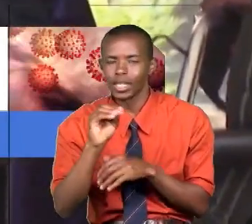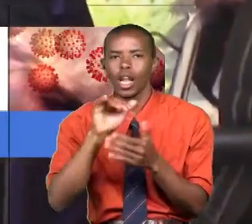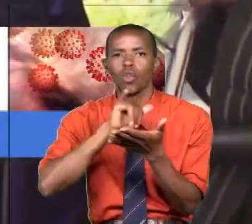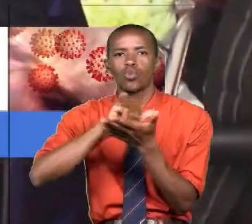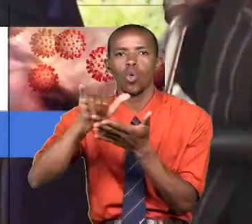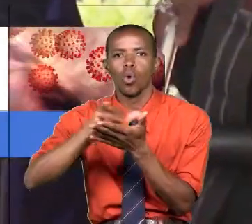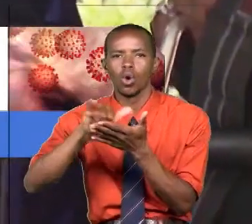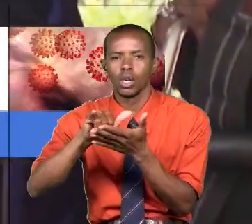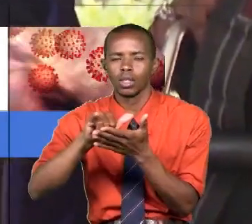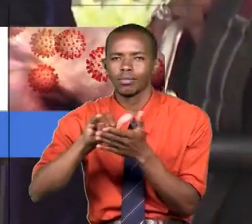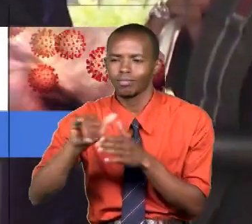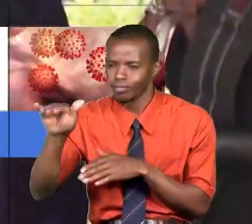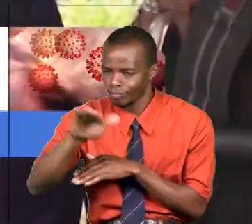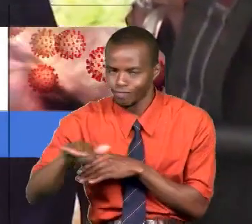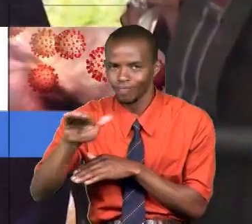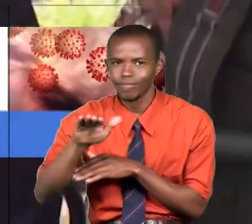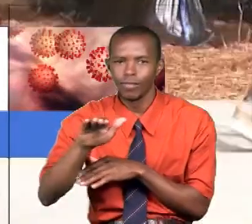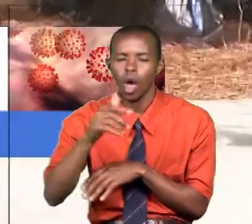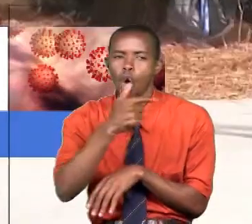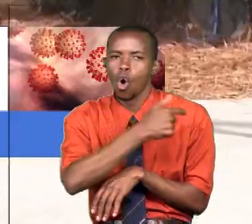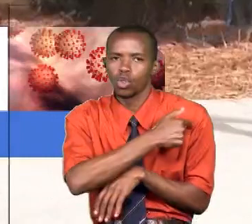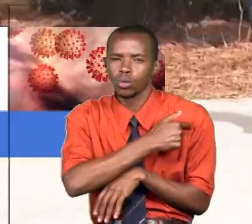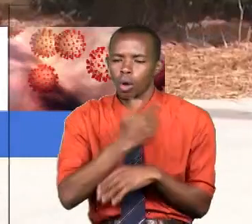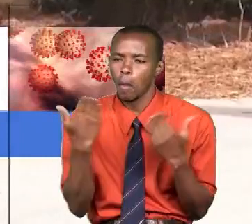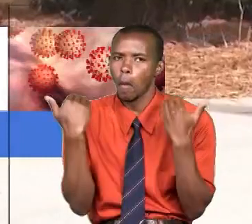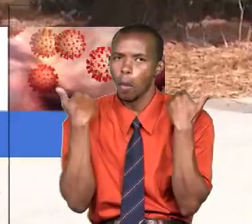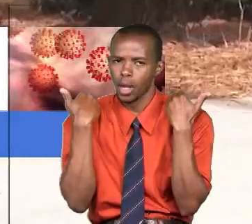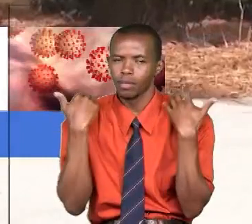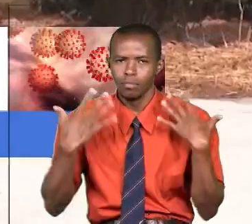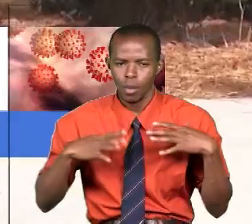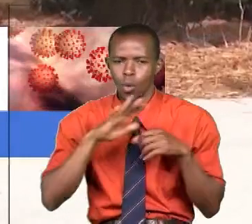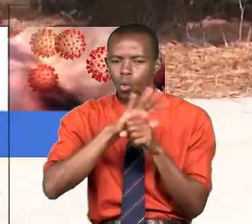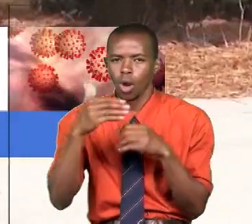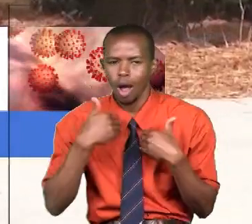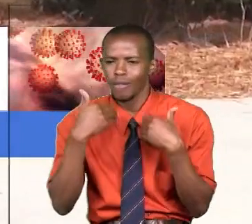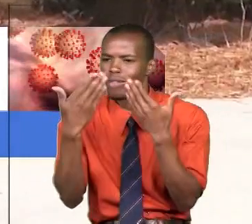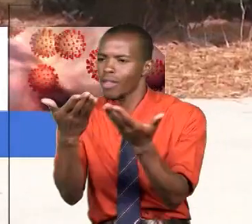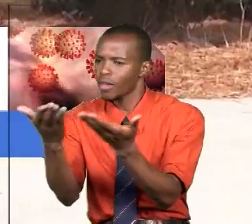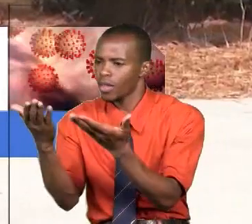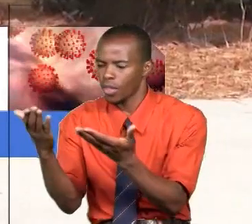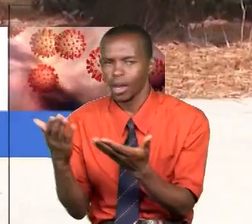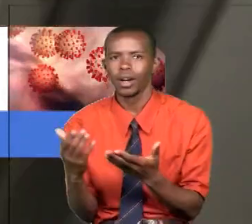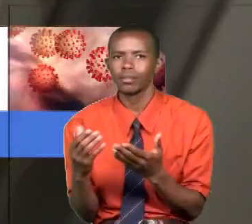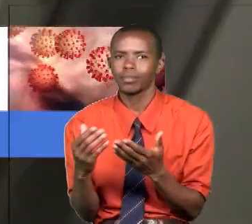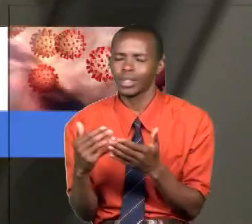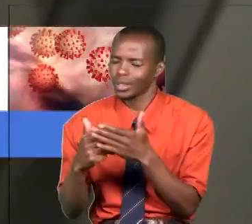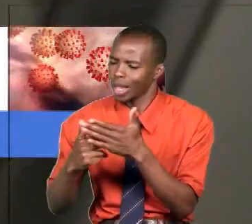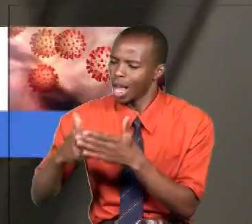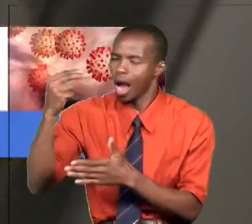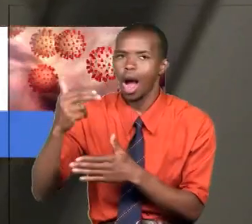State. The proportion of hospital beds occupied by COVID-19 patients across the country is currently as high